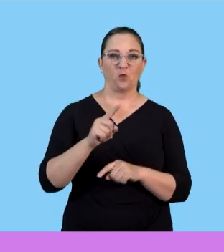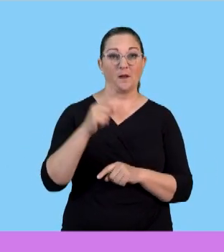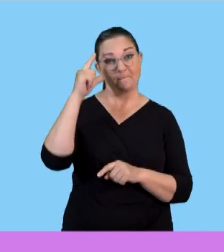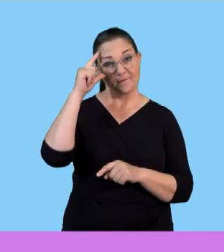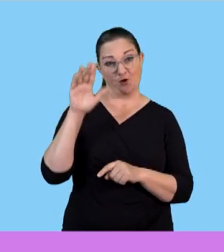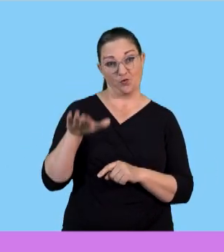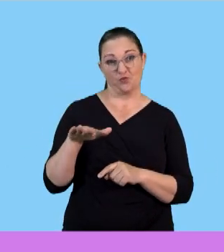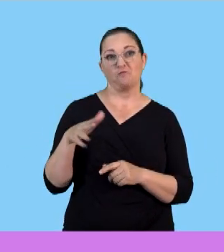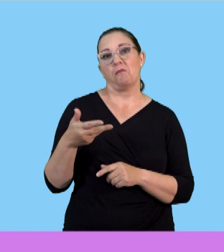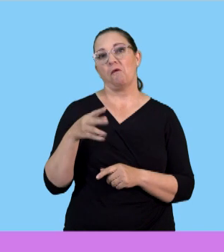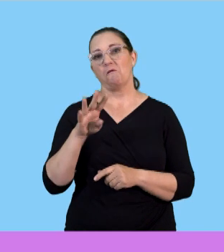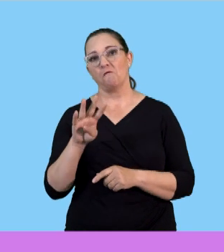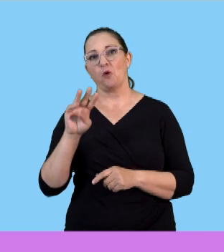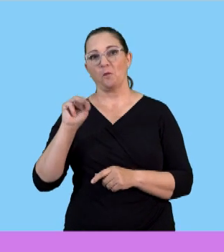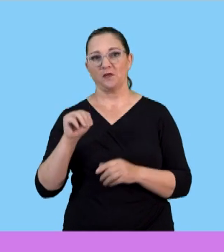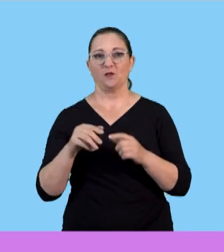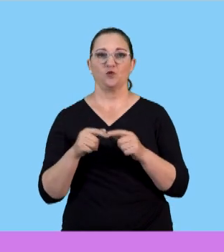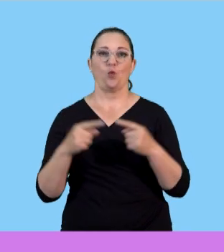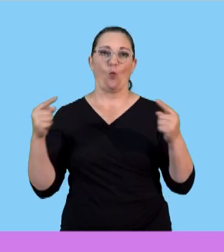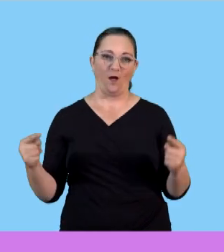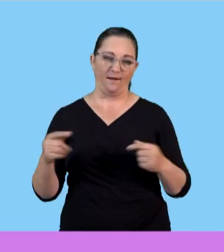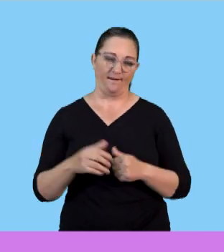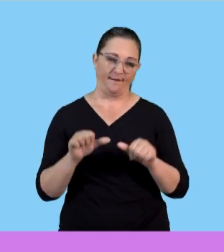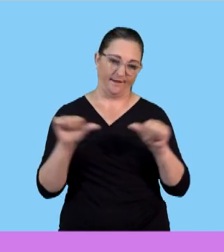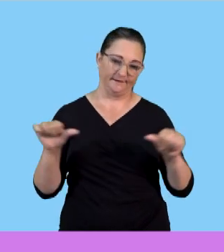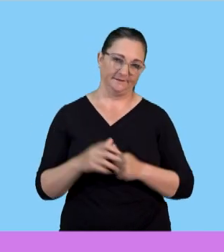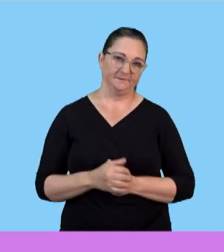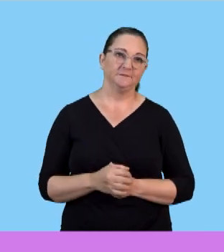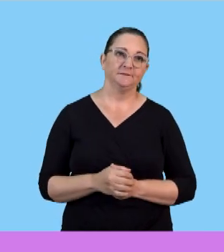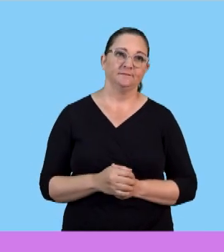example, the bedroom is 4 meters wide.